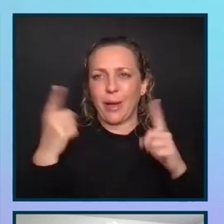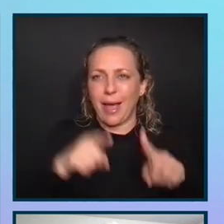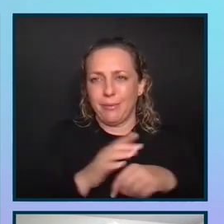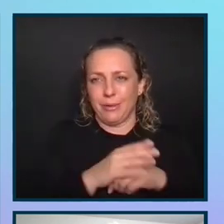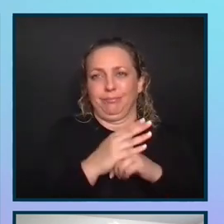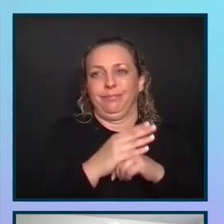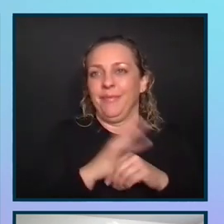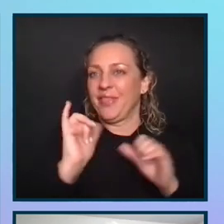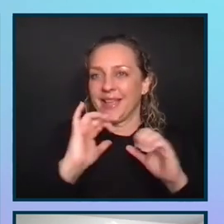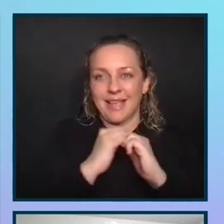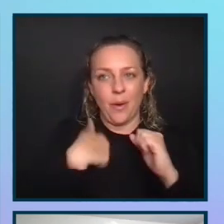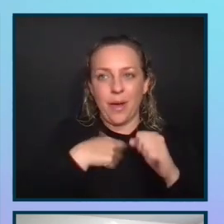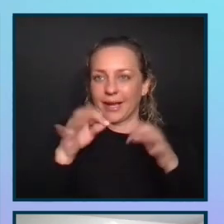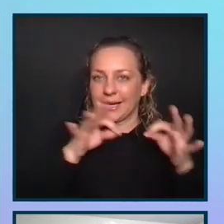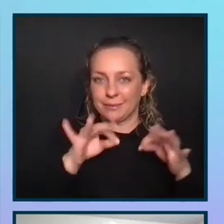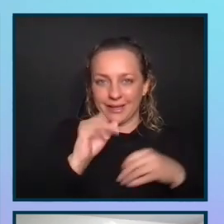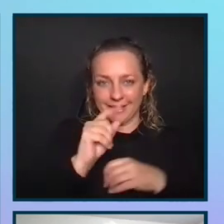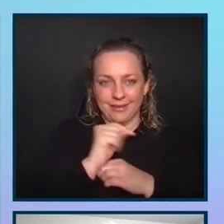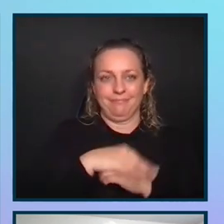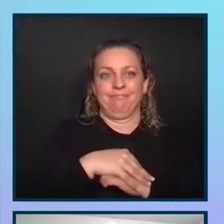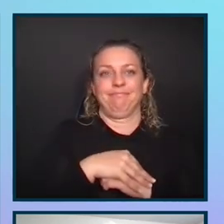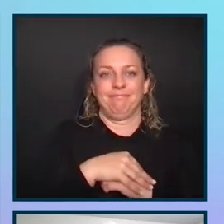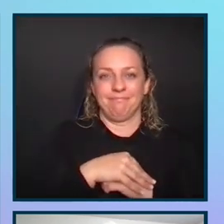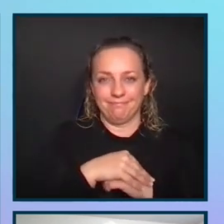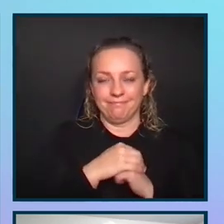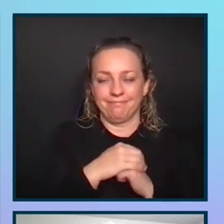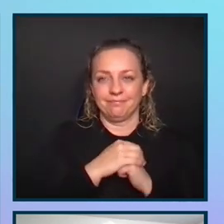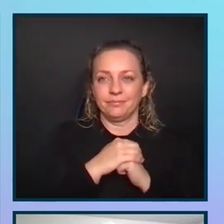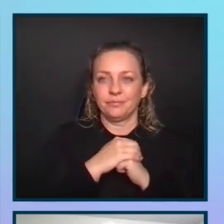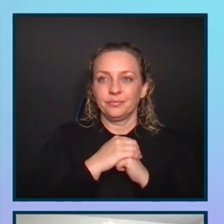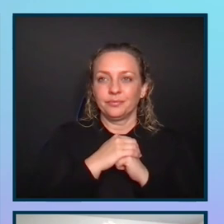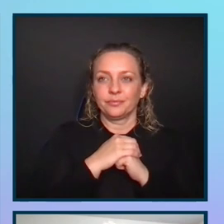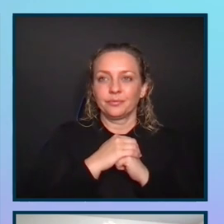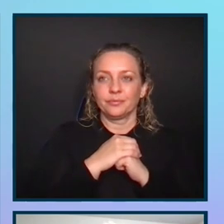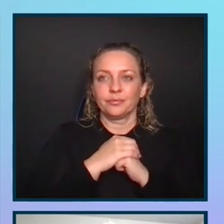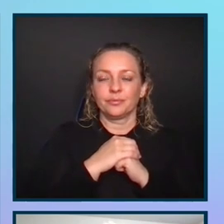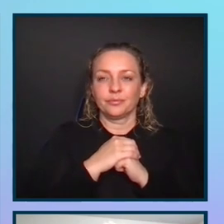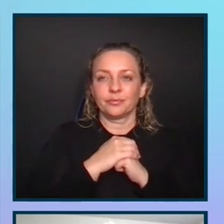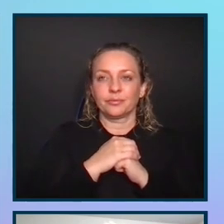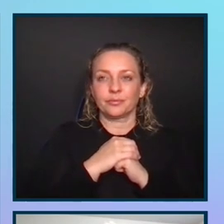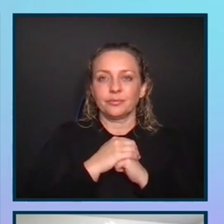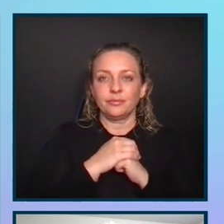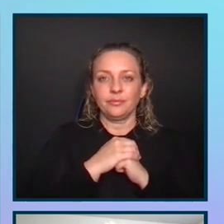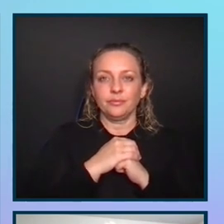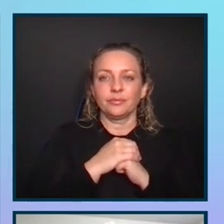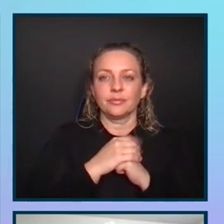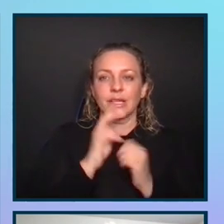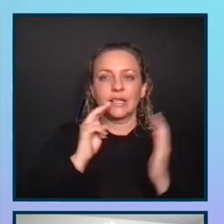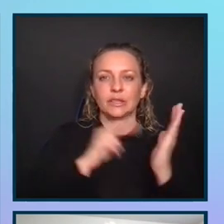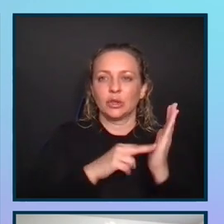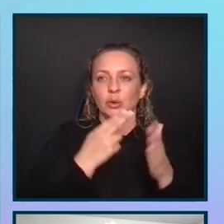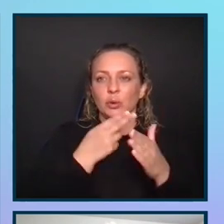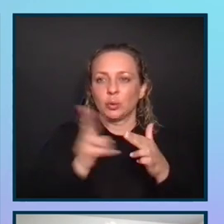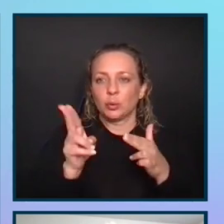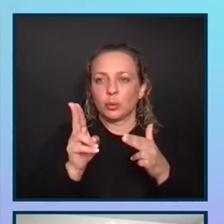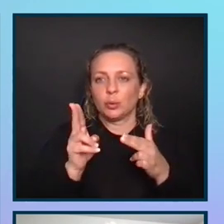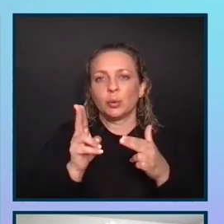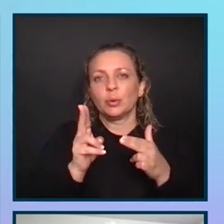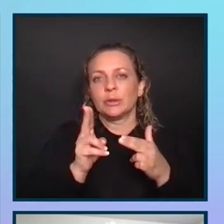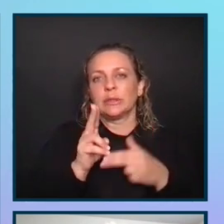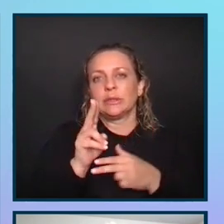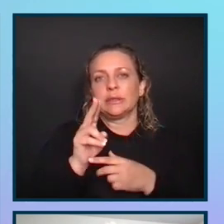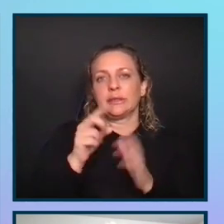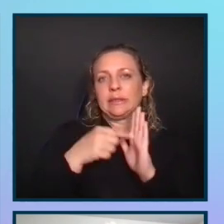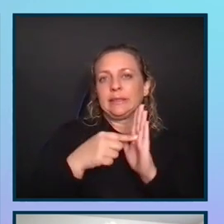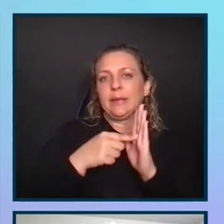way to sum that up. Let's look at a quick demo video